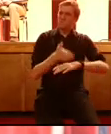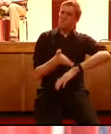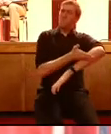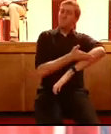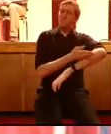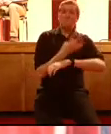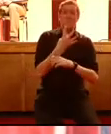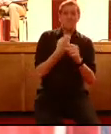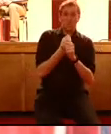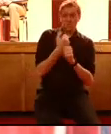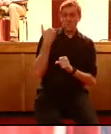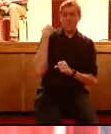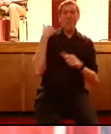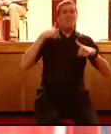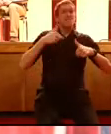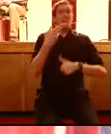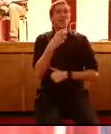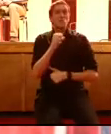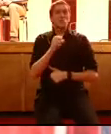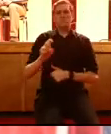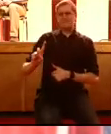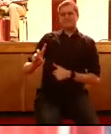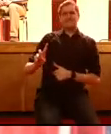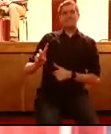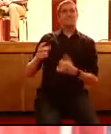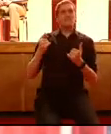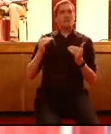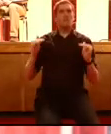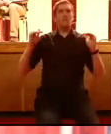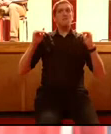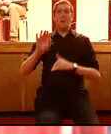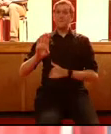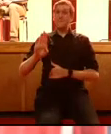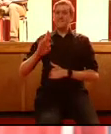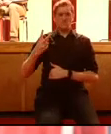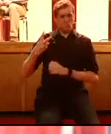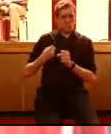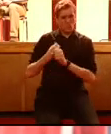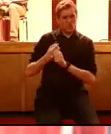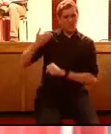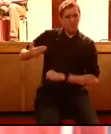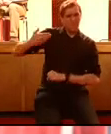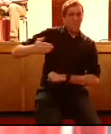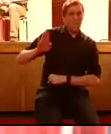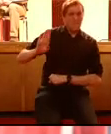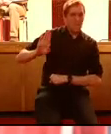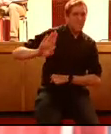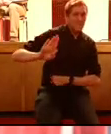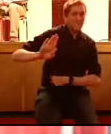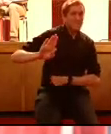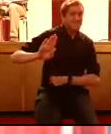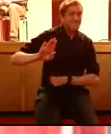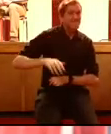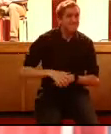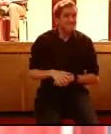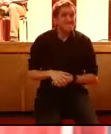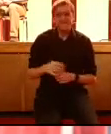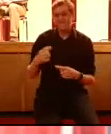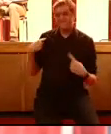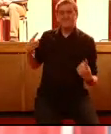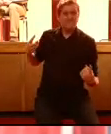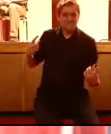ago, this high school was a D. Now it's been a B 2 years in a row, back to back. It's only been a B three times in school history.